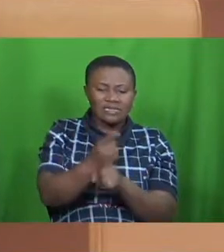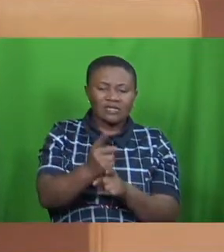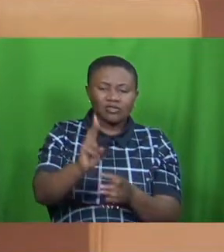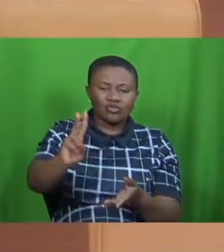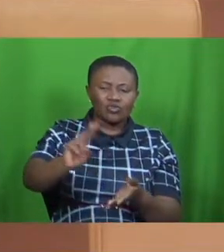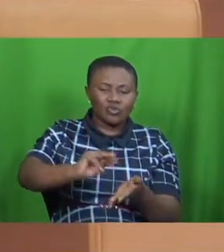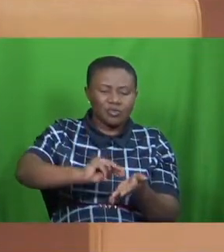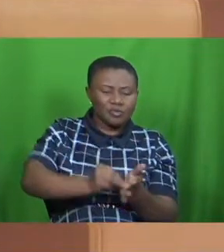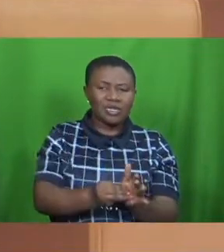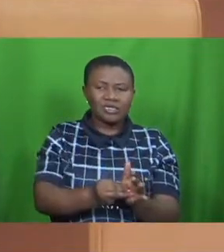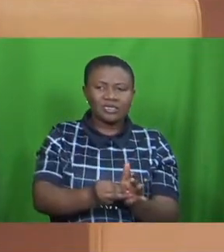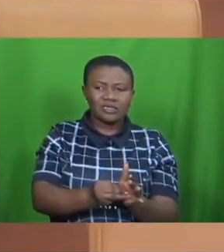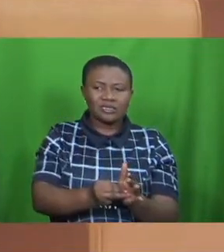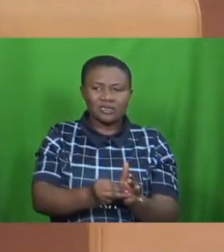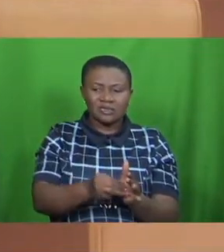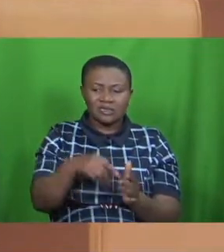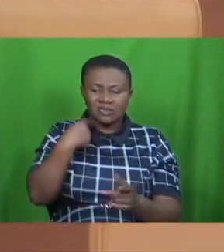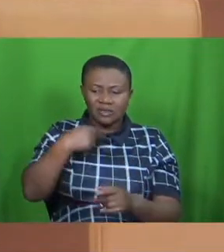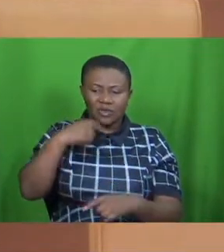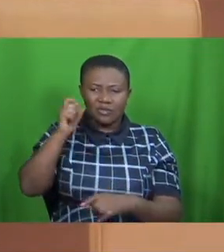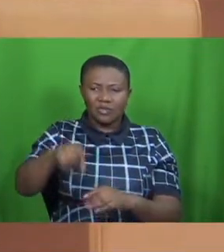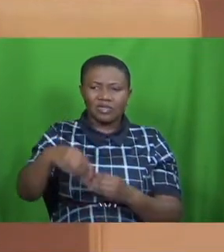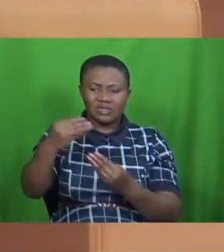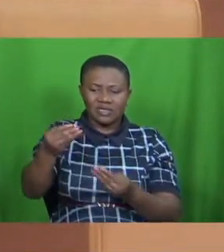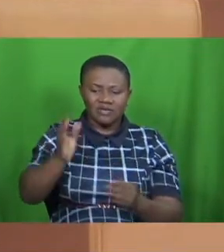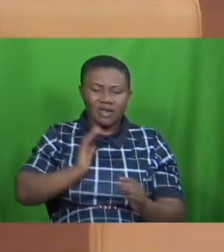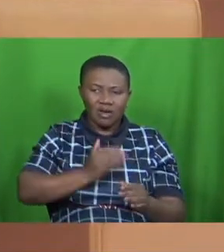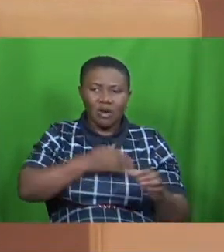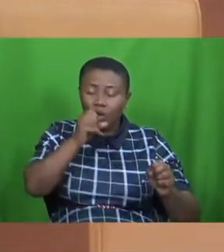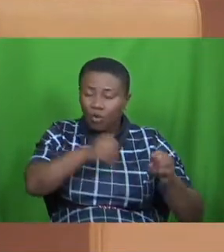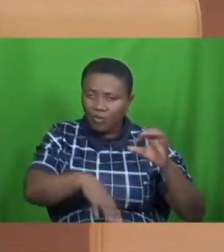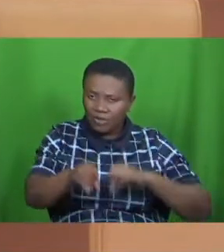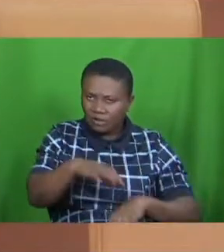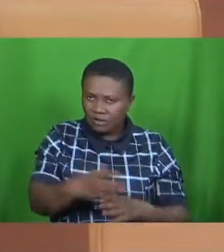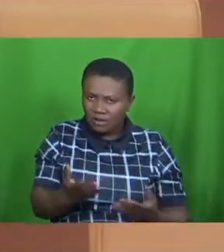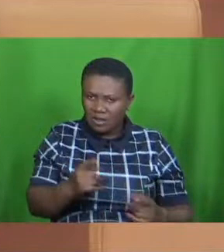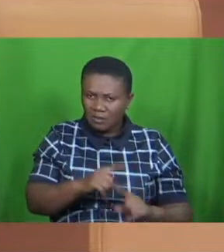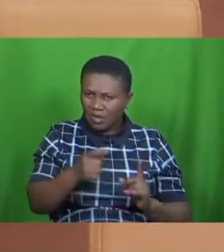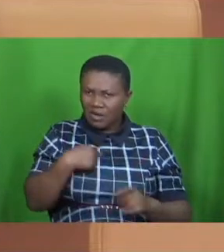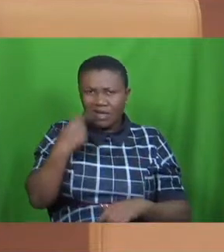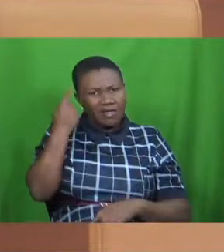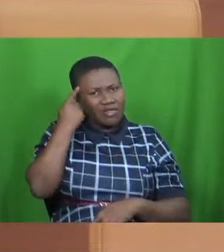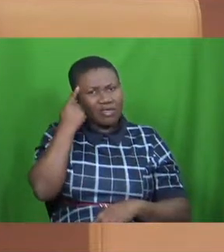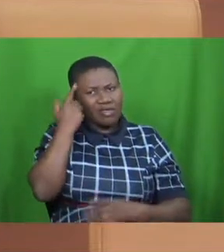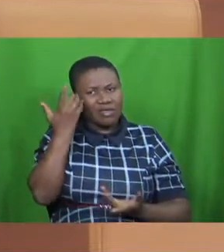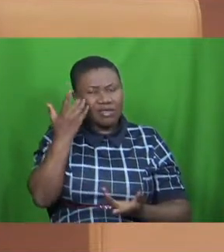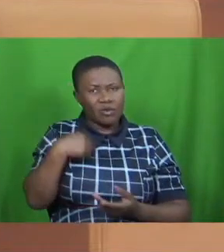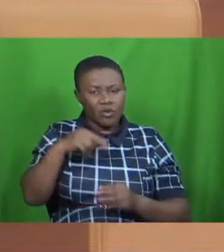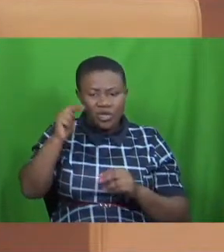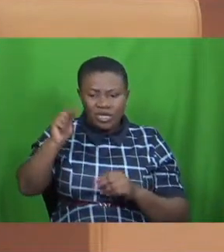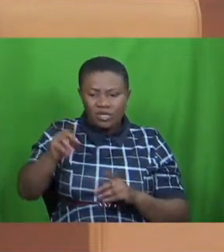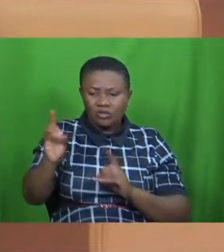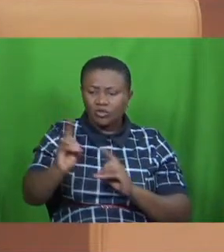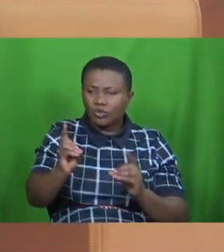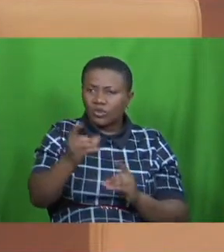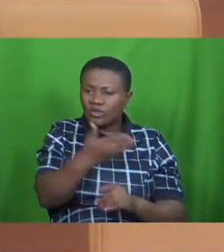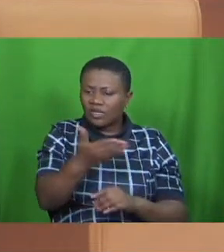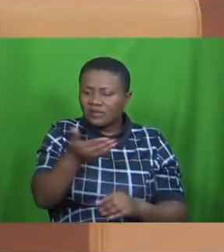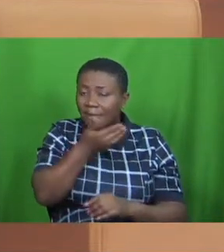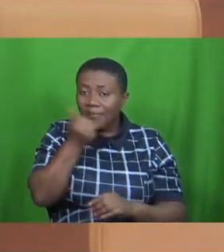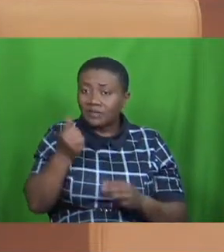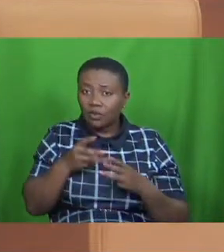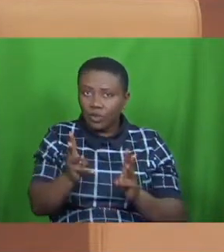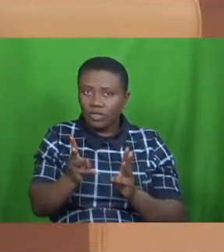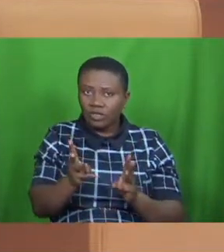to consider it and comment on that. And I think as a House, we need to do things in a better way. We